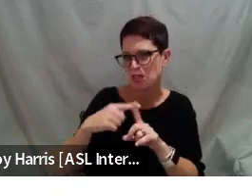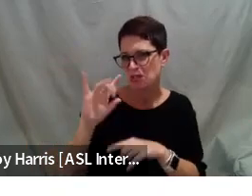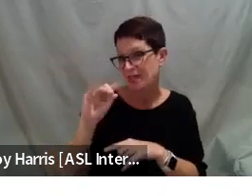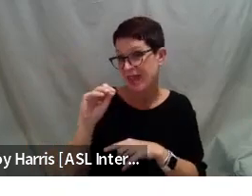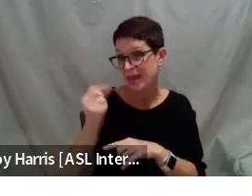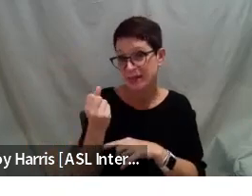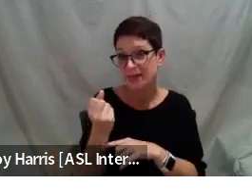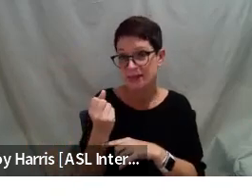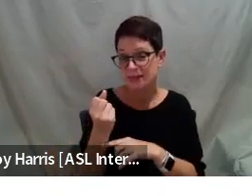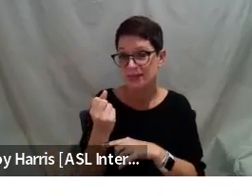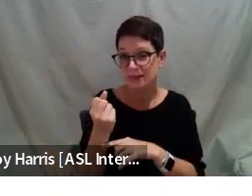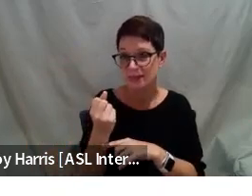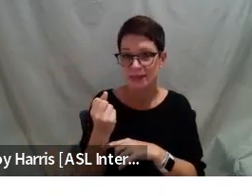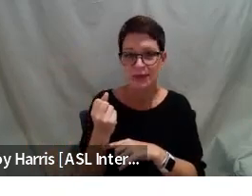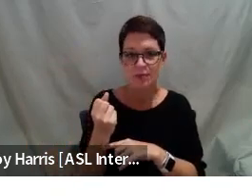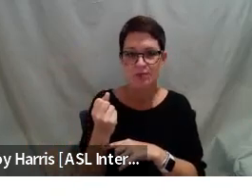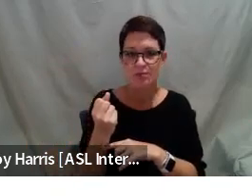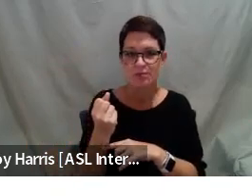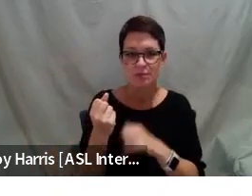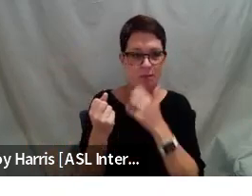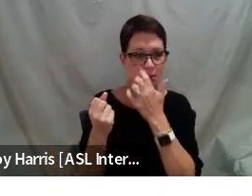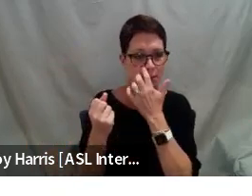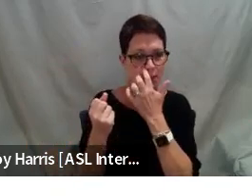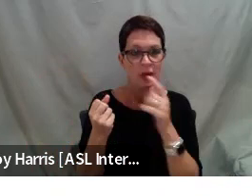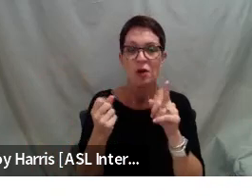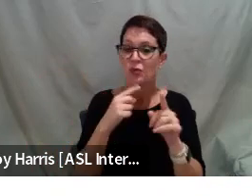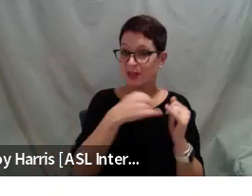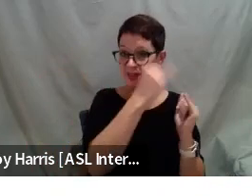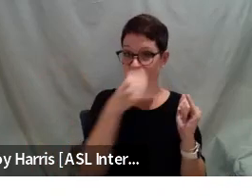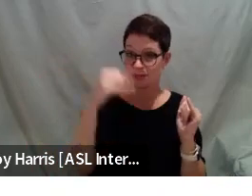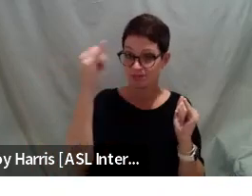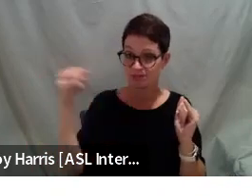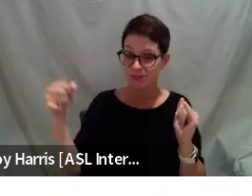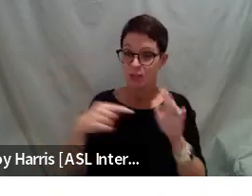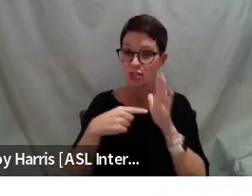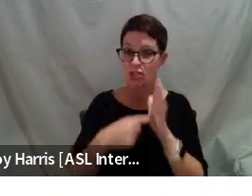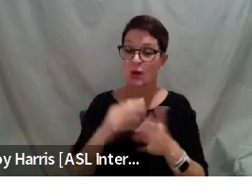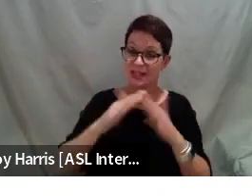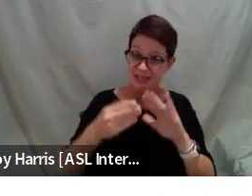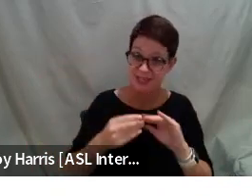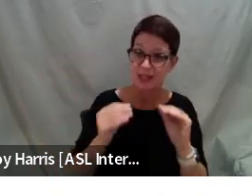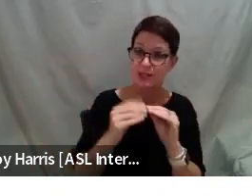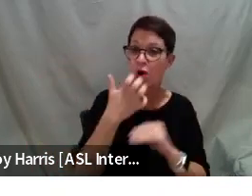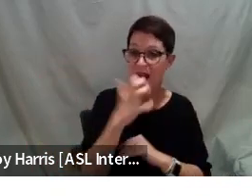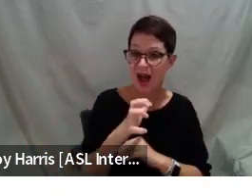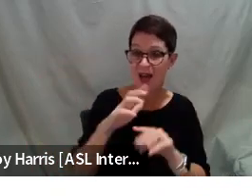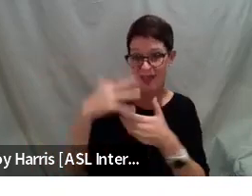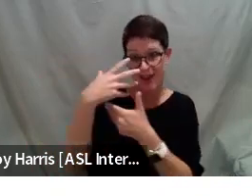80s. Basically, this shows that cities are hotter than their suburban